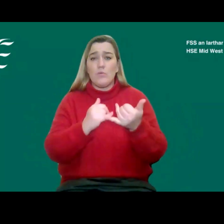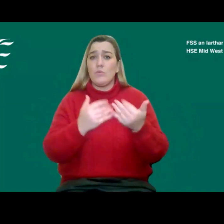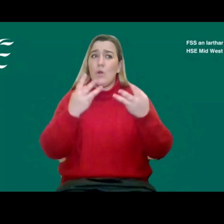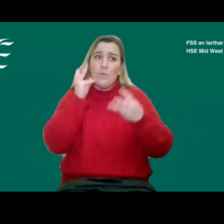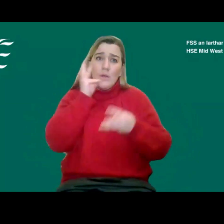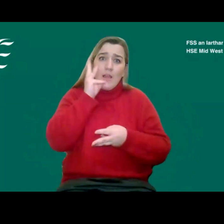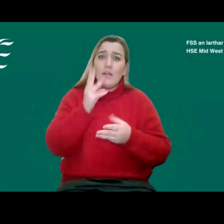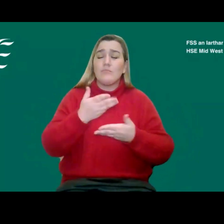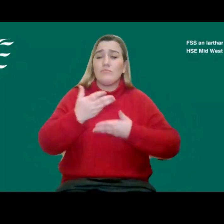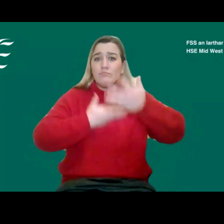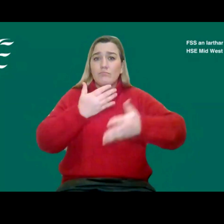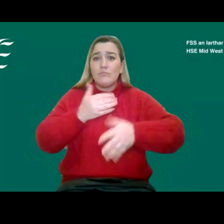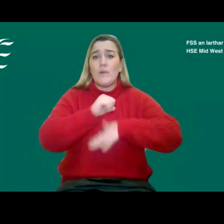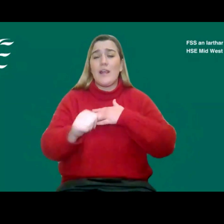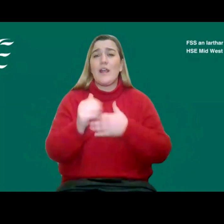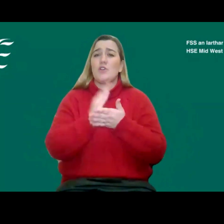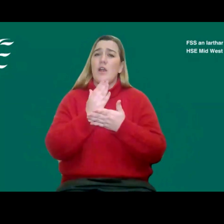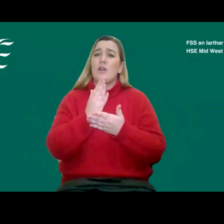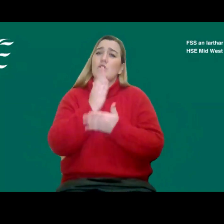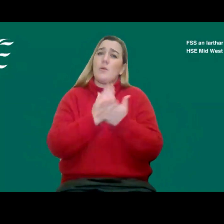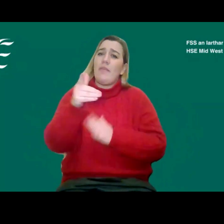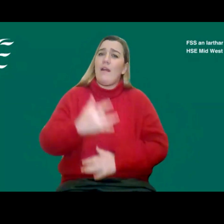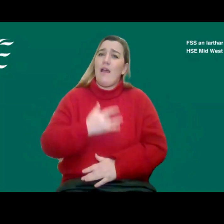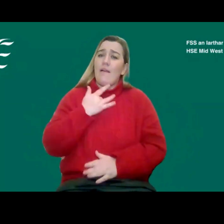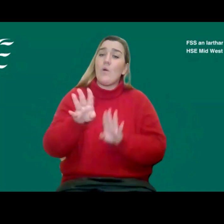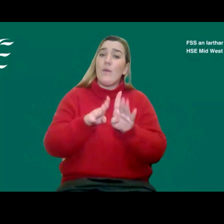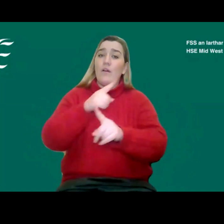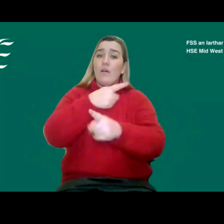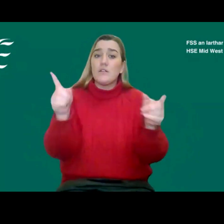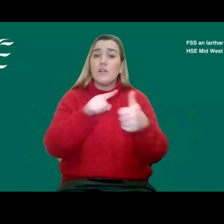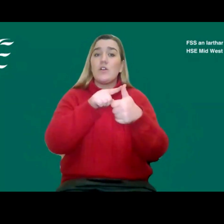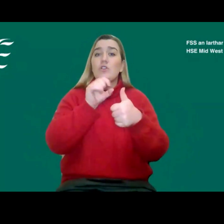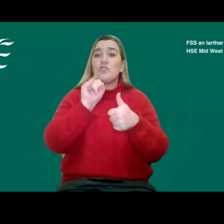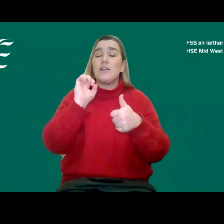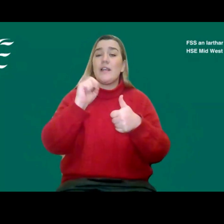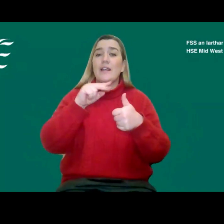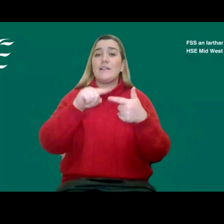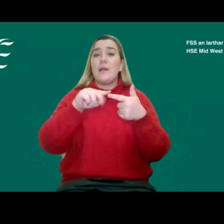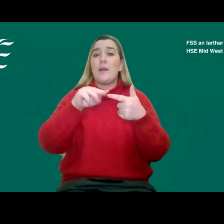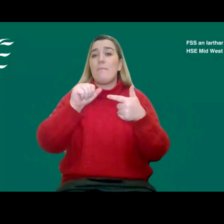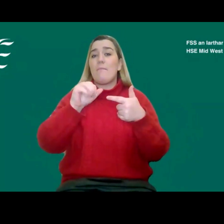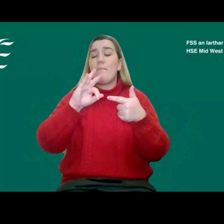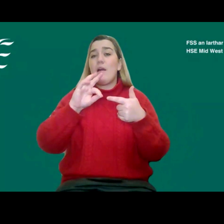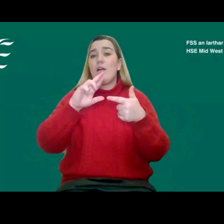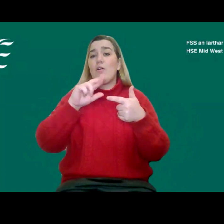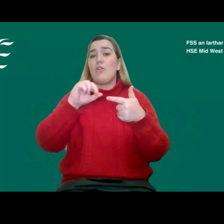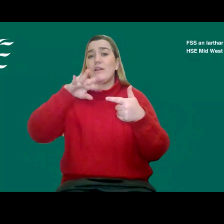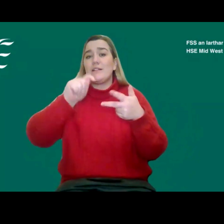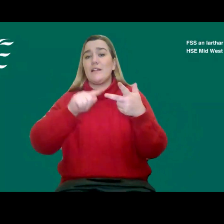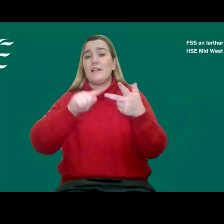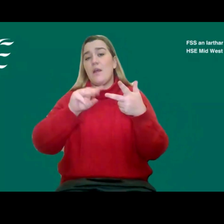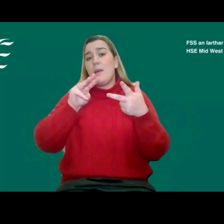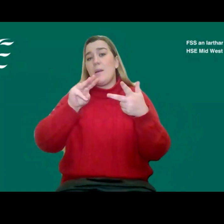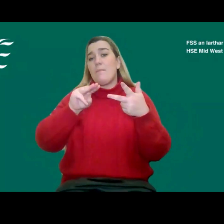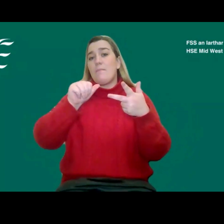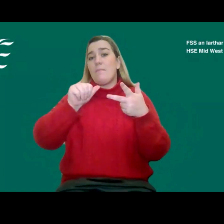of themselves with us. They are Siobhan Tuitt, Nuala Wolfe, Margaret Harty, Myra O'Brien,